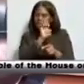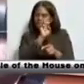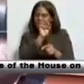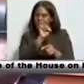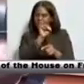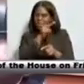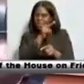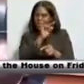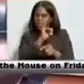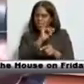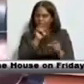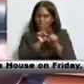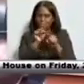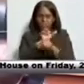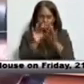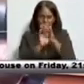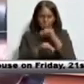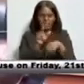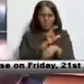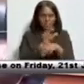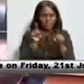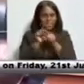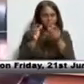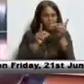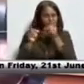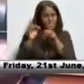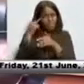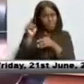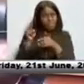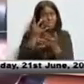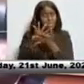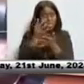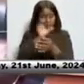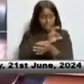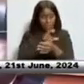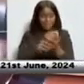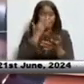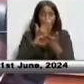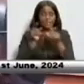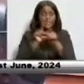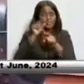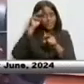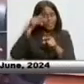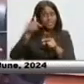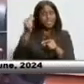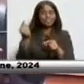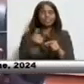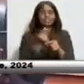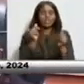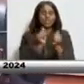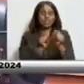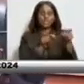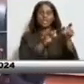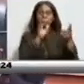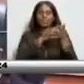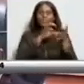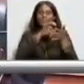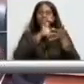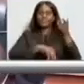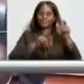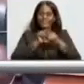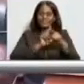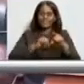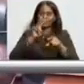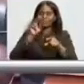police. Directors of that company were actually arrested. A minister comes up, withdraws the case, and